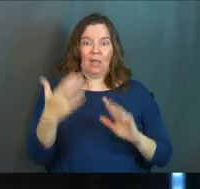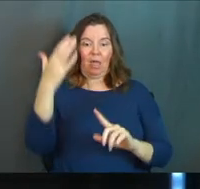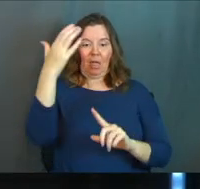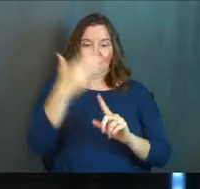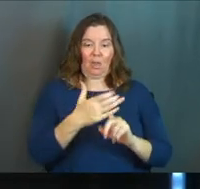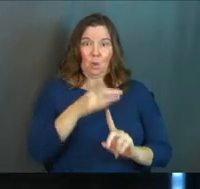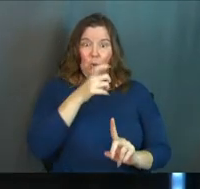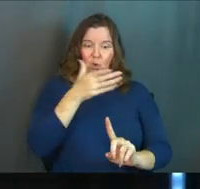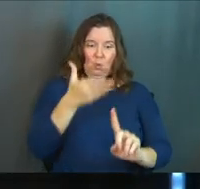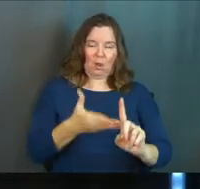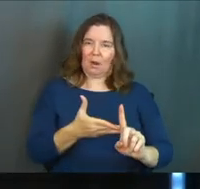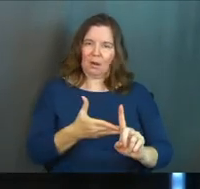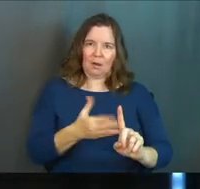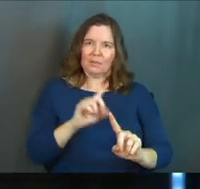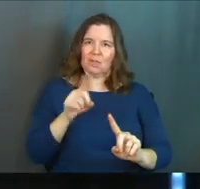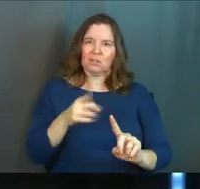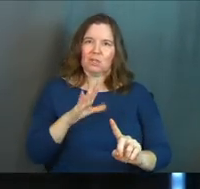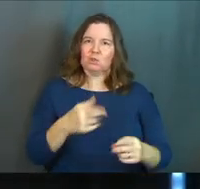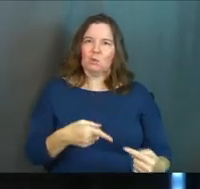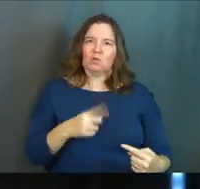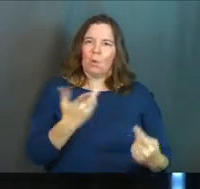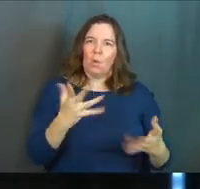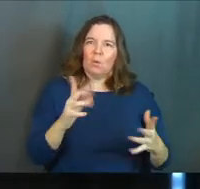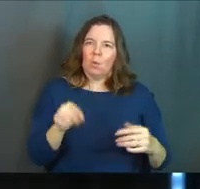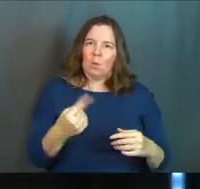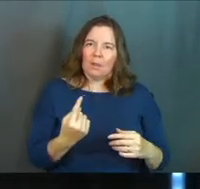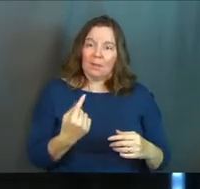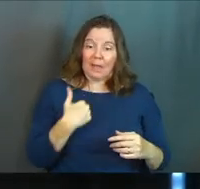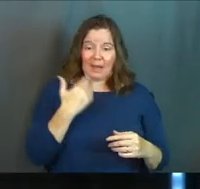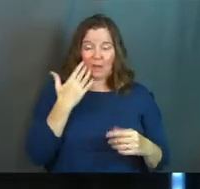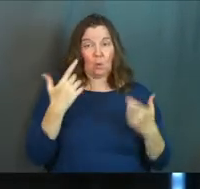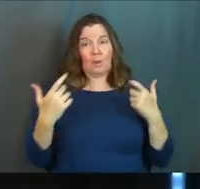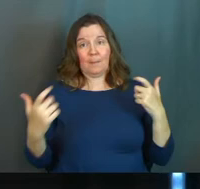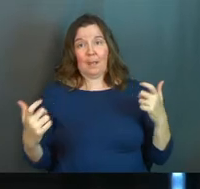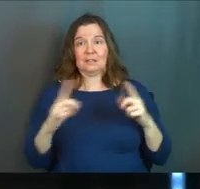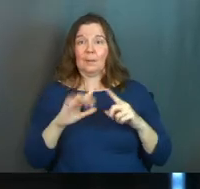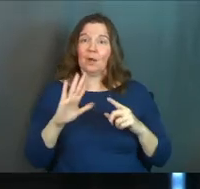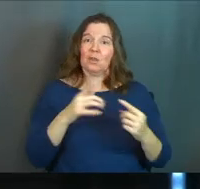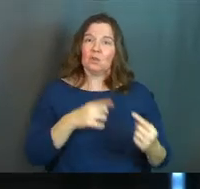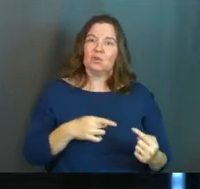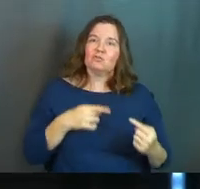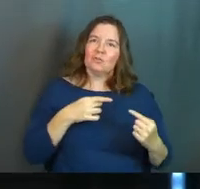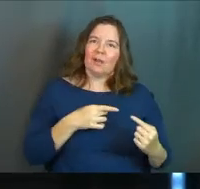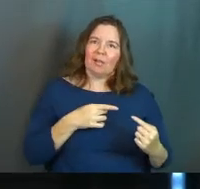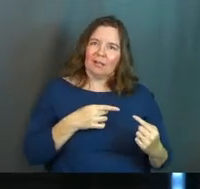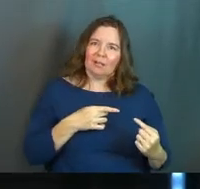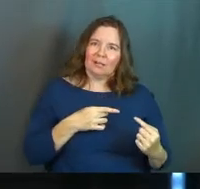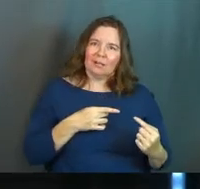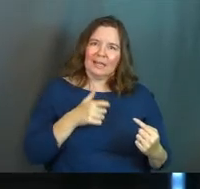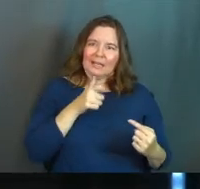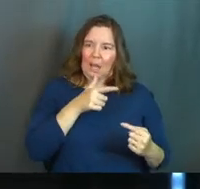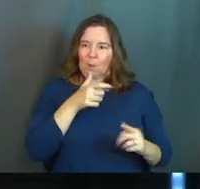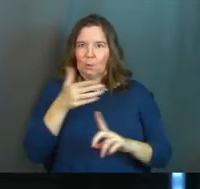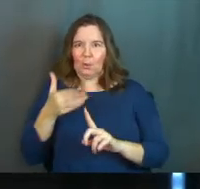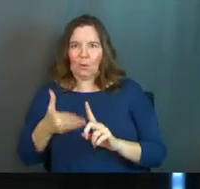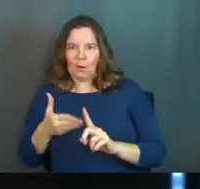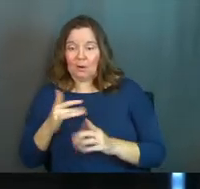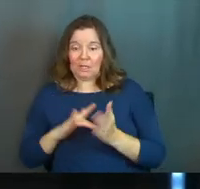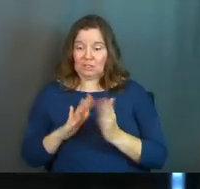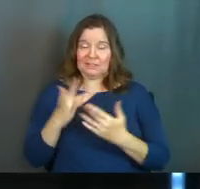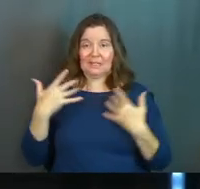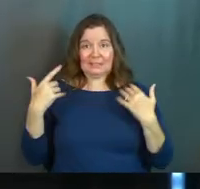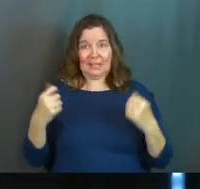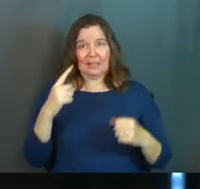are who you are. They are just your struggles. And I know they're massive, but they're your struggles. And Jesus